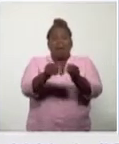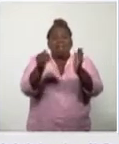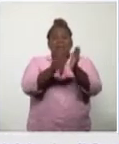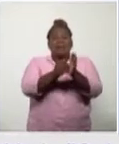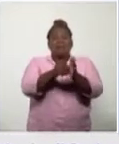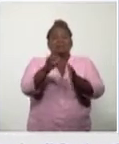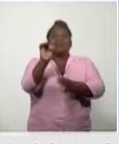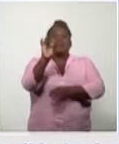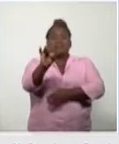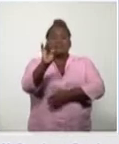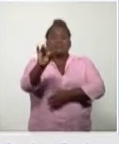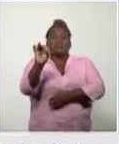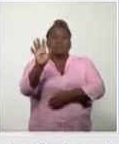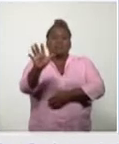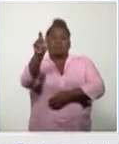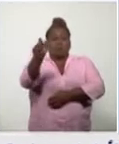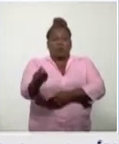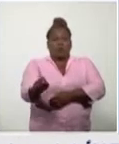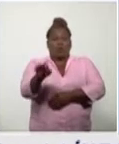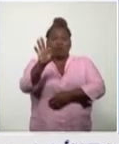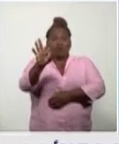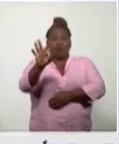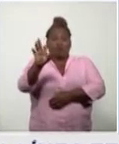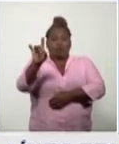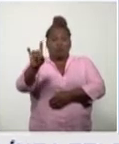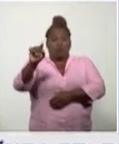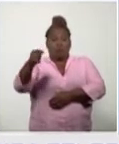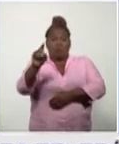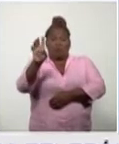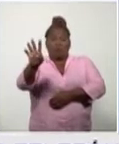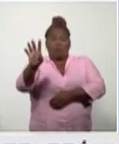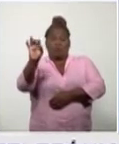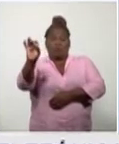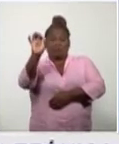a cumulative total of